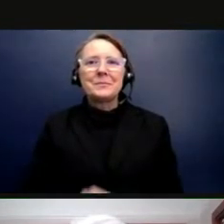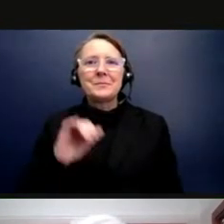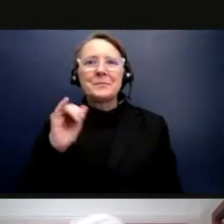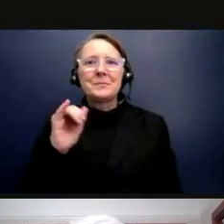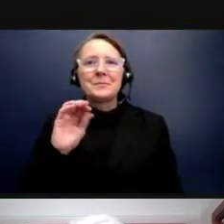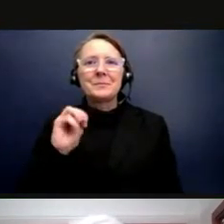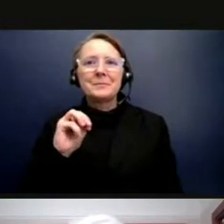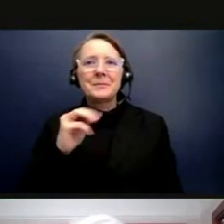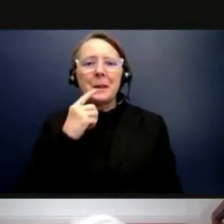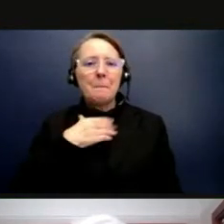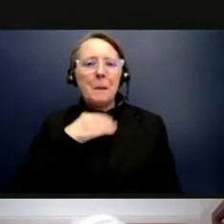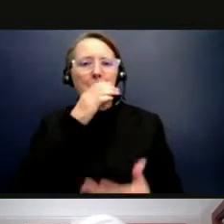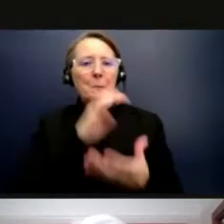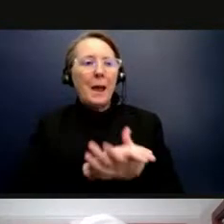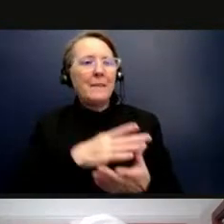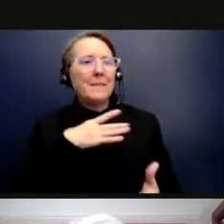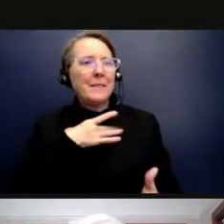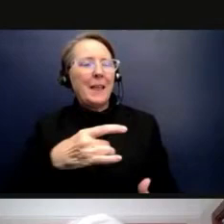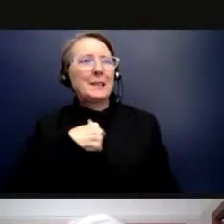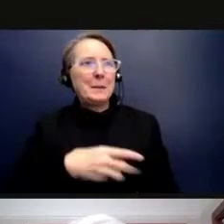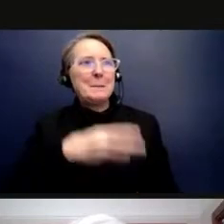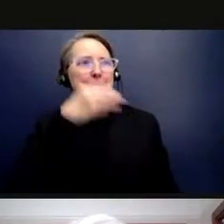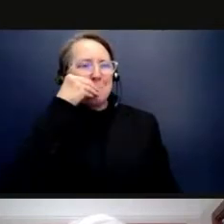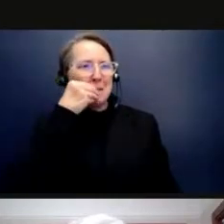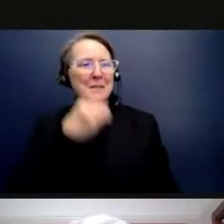My wife likes it that way.